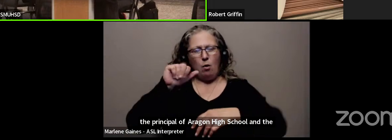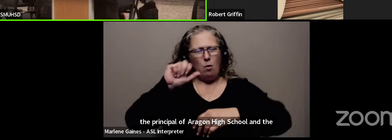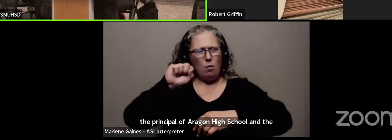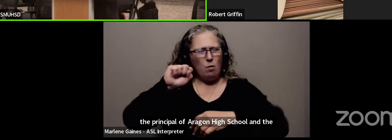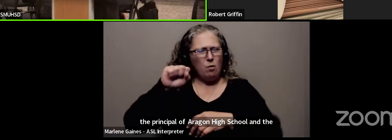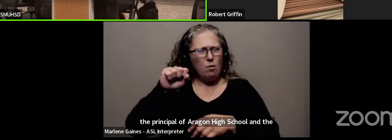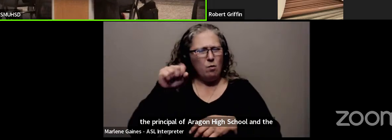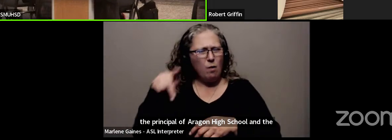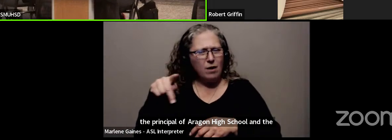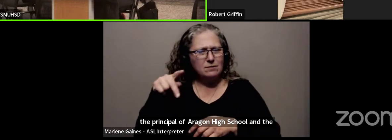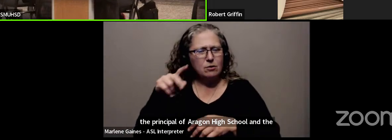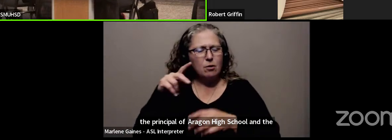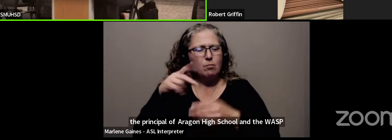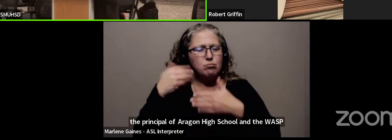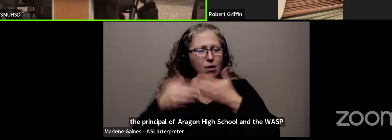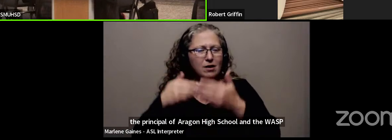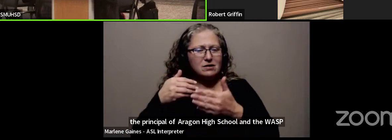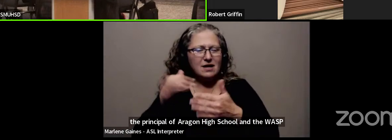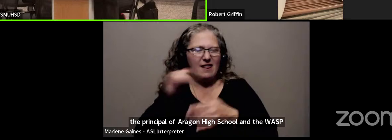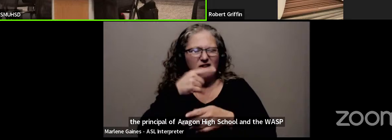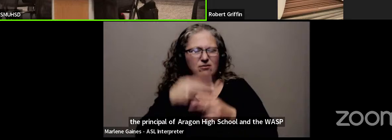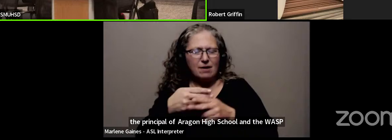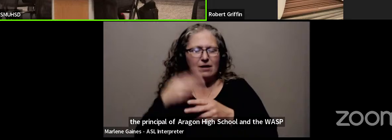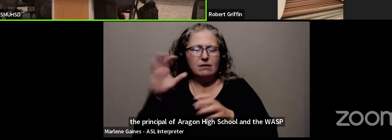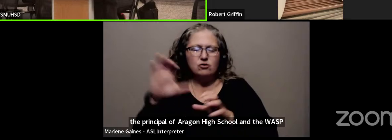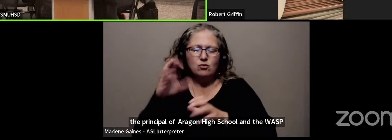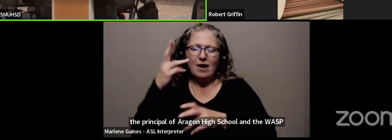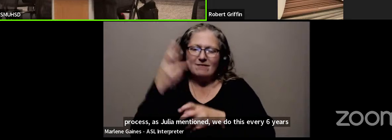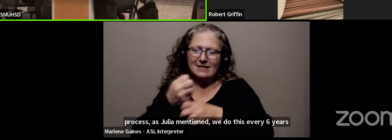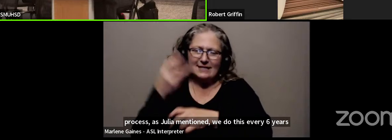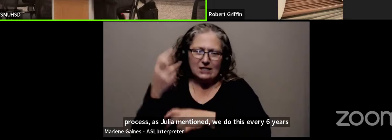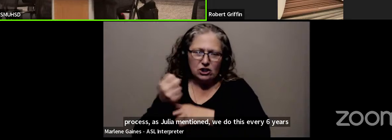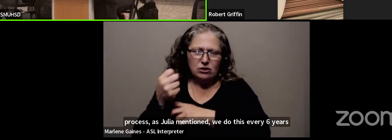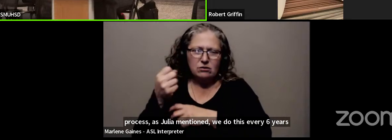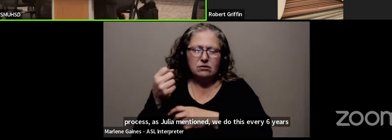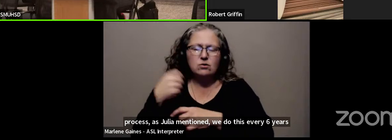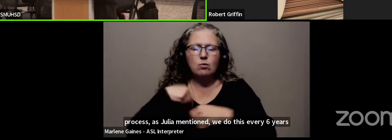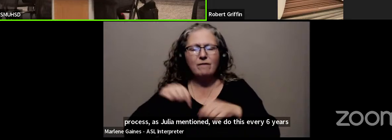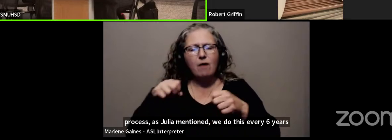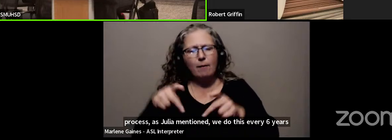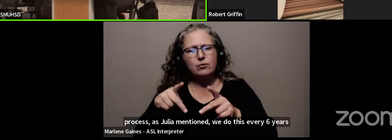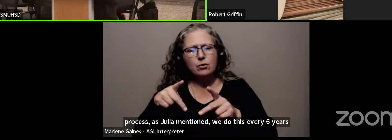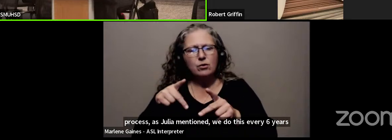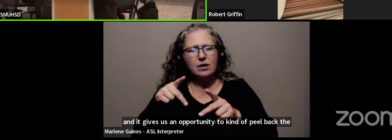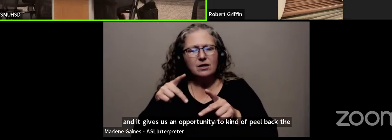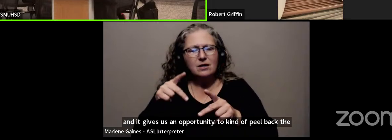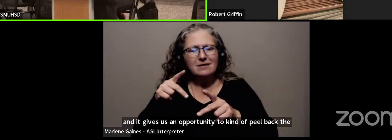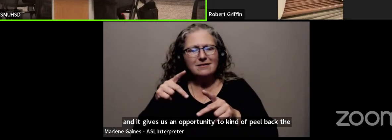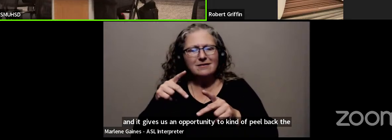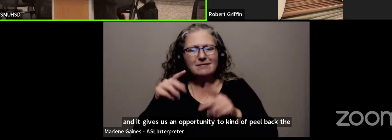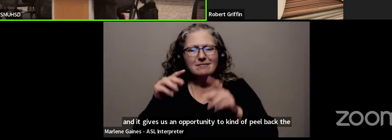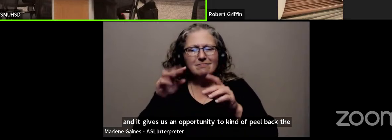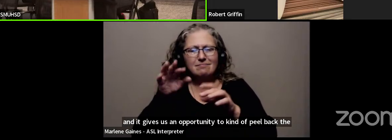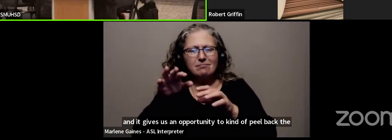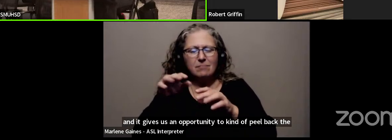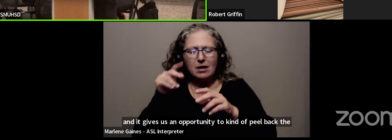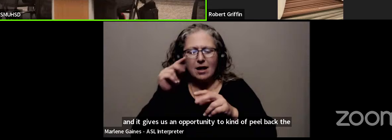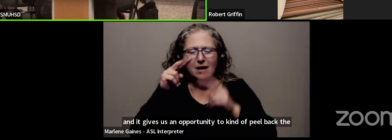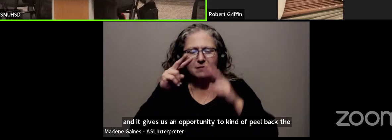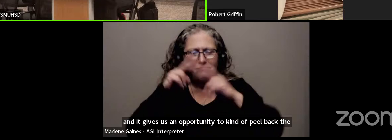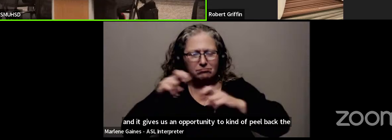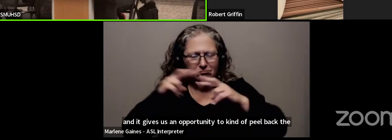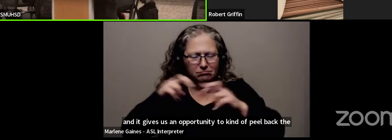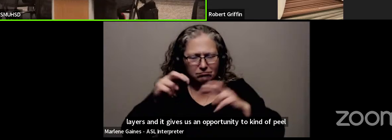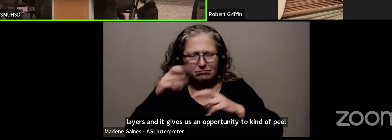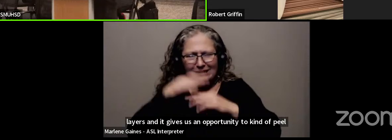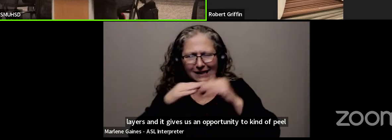Julia mentioned, we do this every 6 years, and it gives us an opportunity to kind of peel back the layers of the onion and really look at how we're doing as a